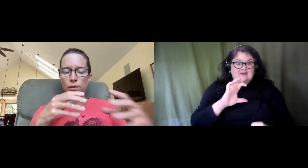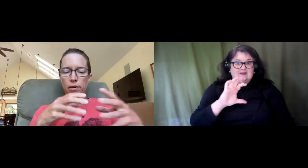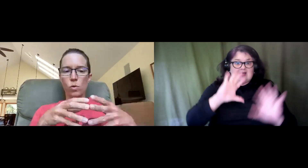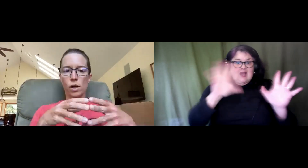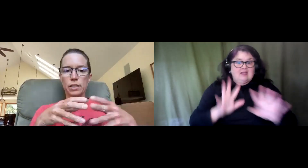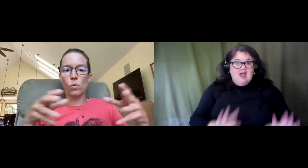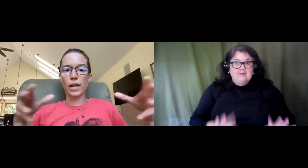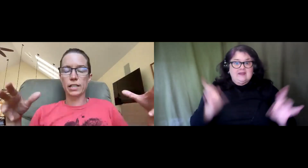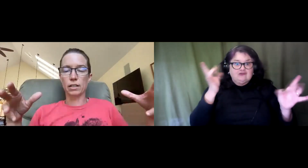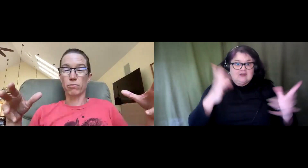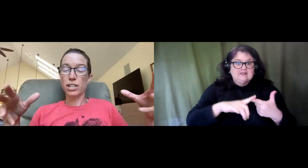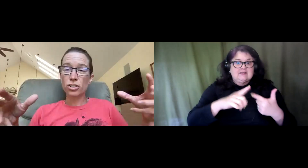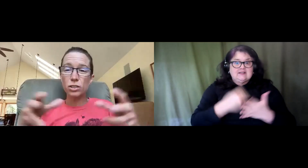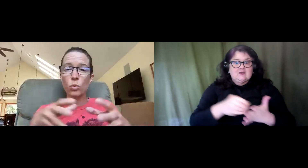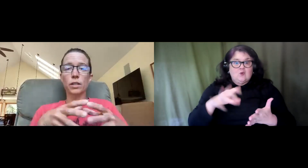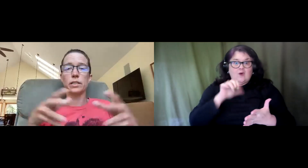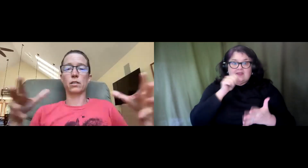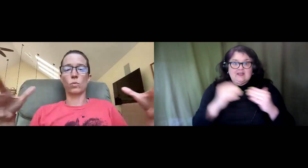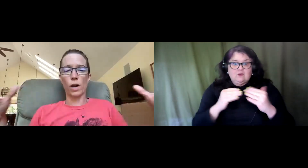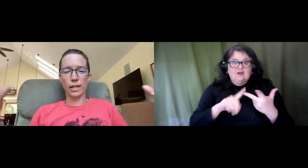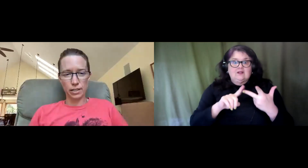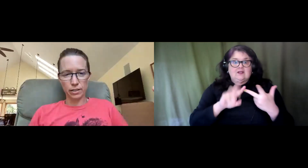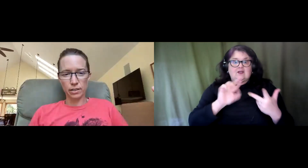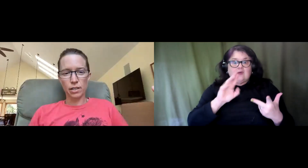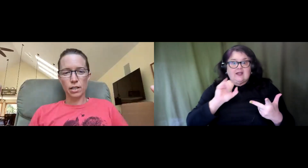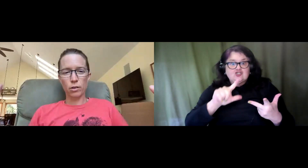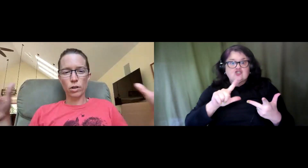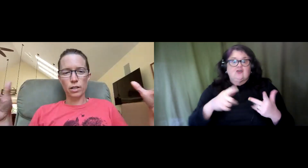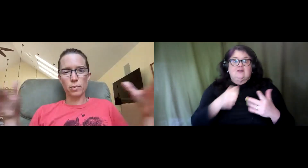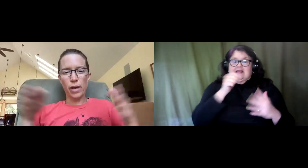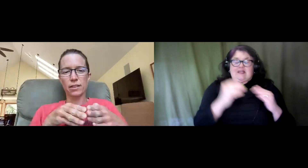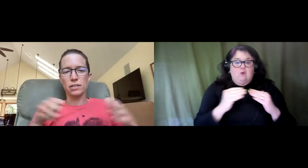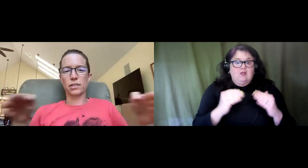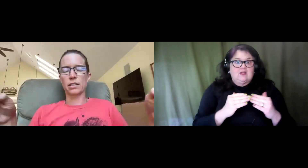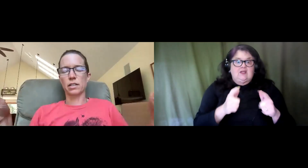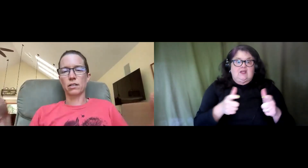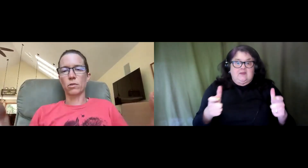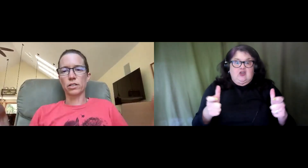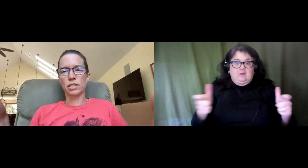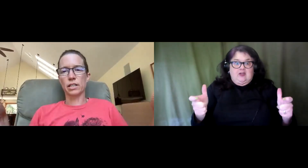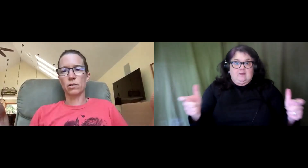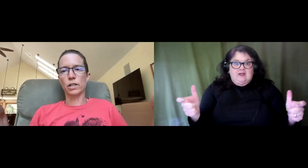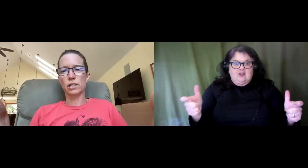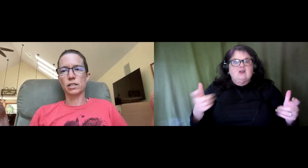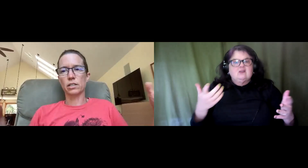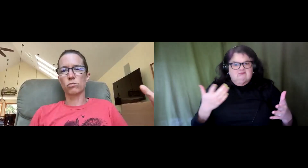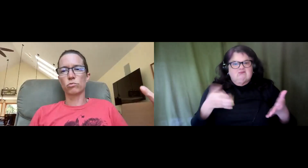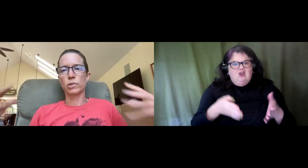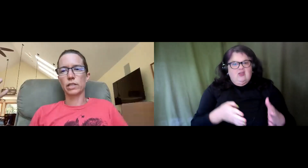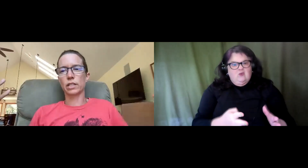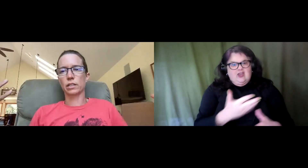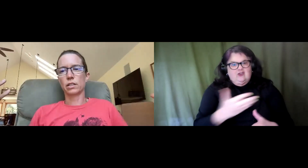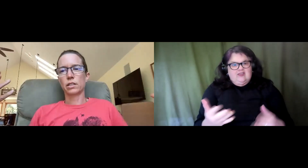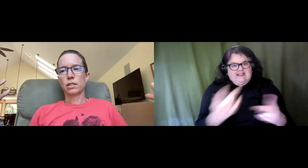wealth inequality widening, racial inequality widening. Like we're on a path to things getting worse. And I think, what is it that's